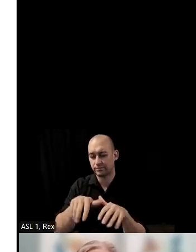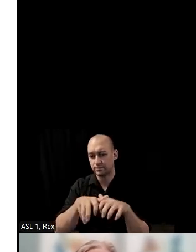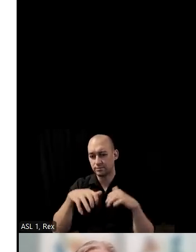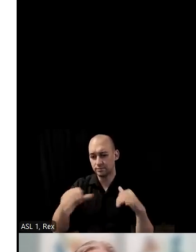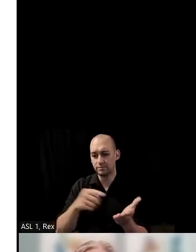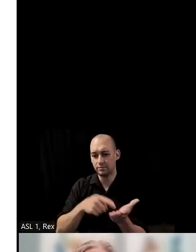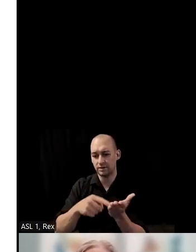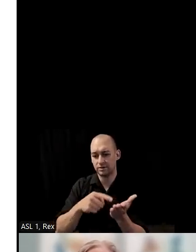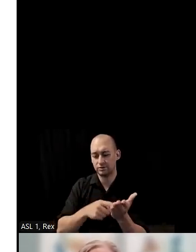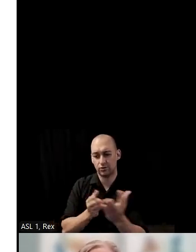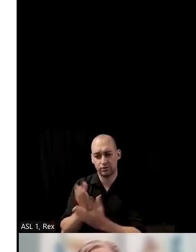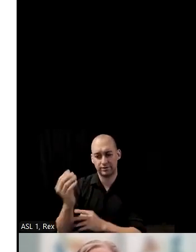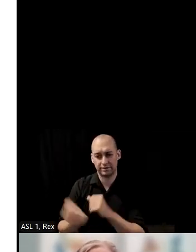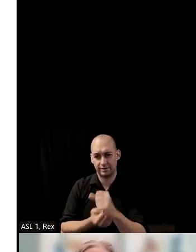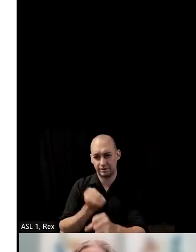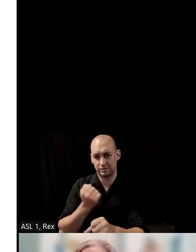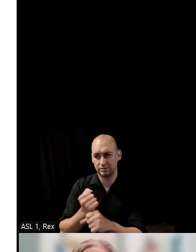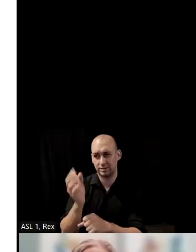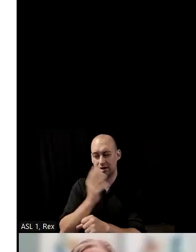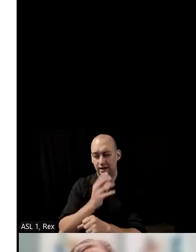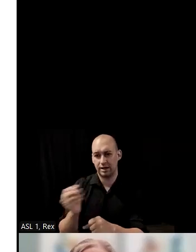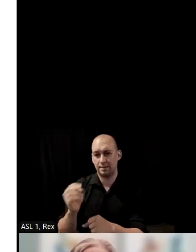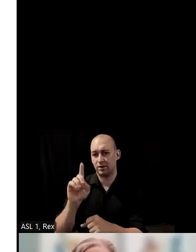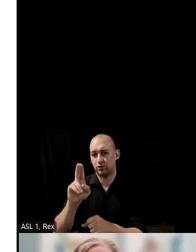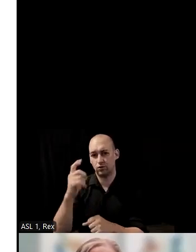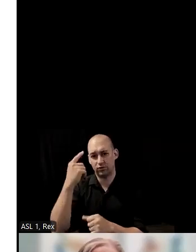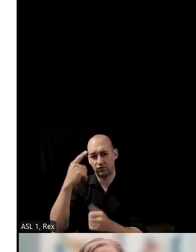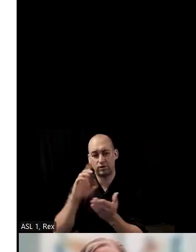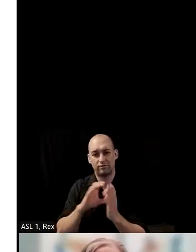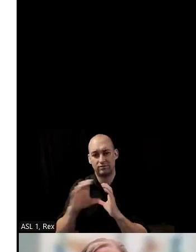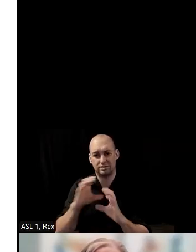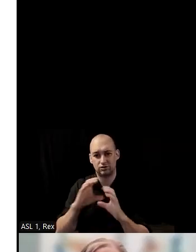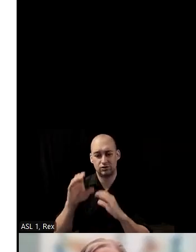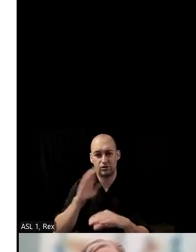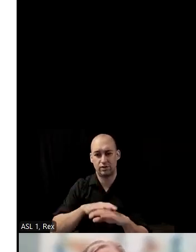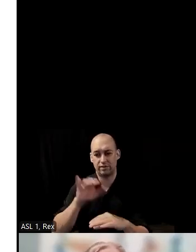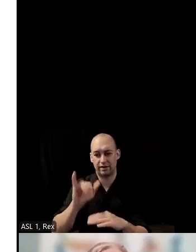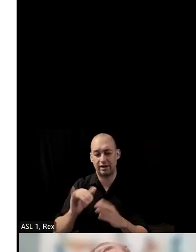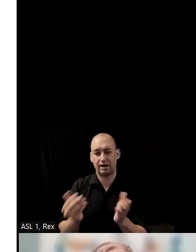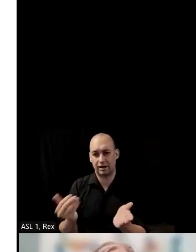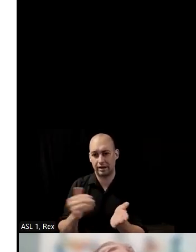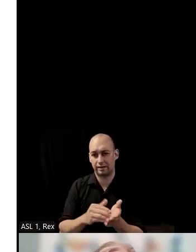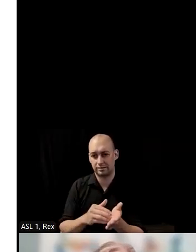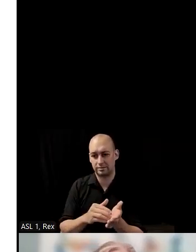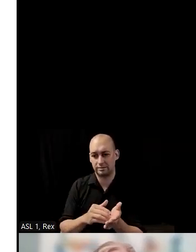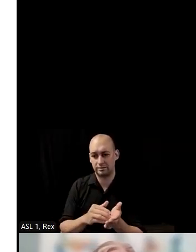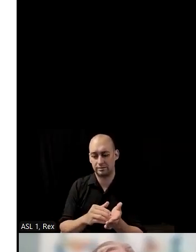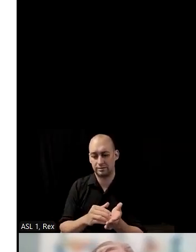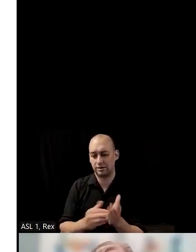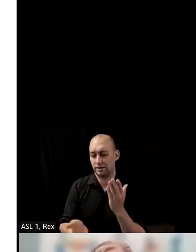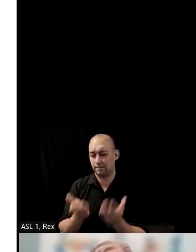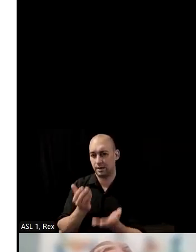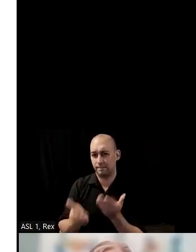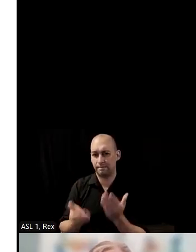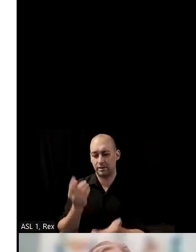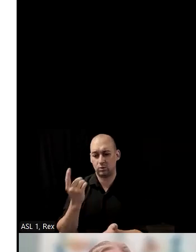over the years, and we might be due for a conversation on that again. There might be one